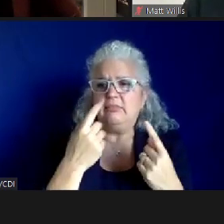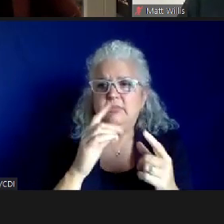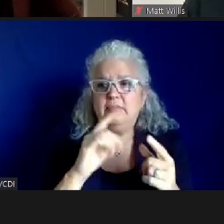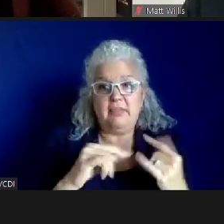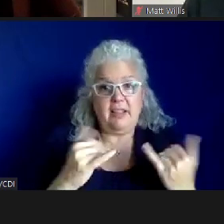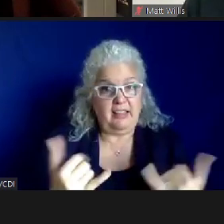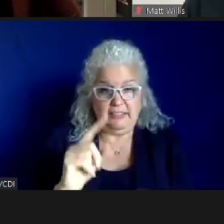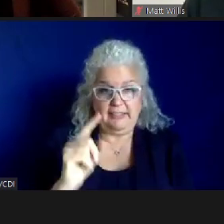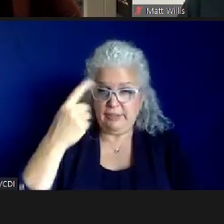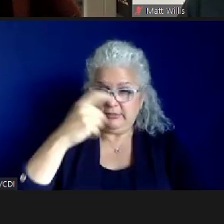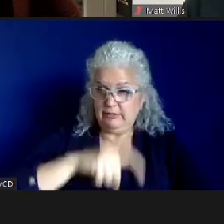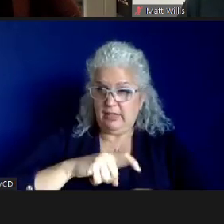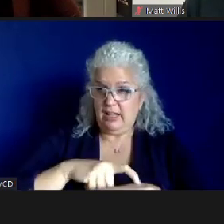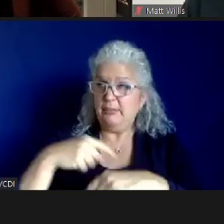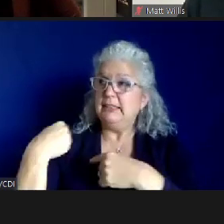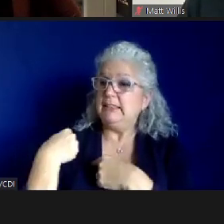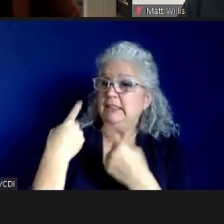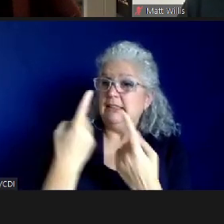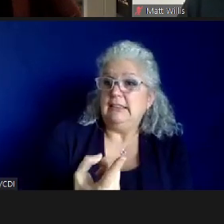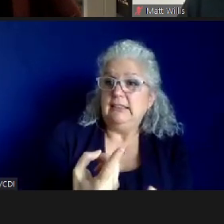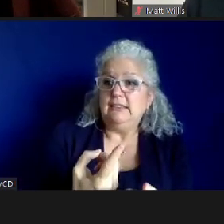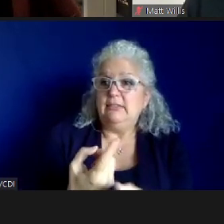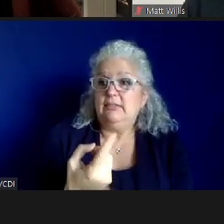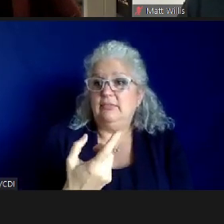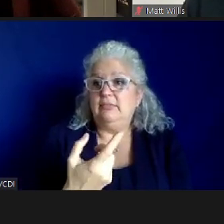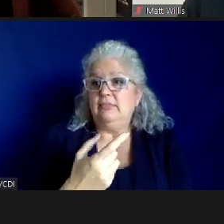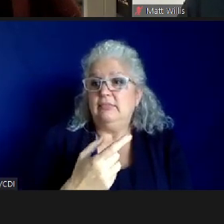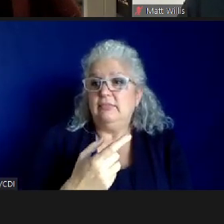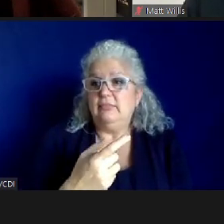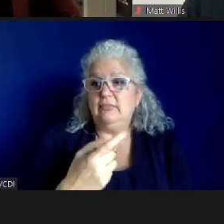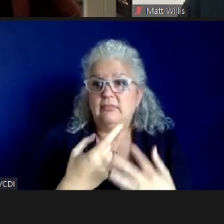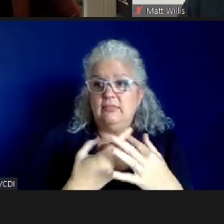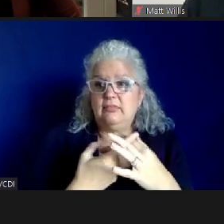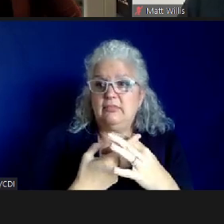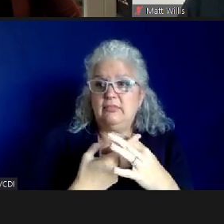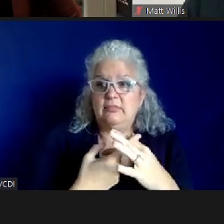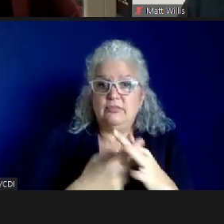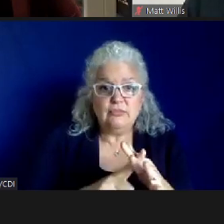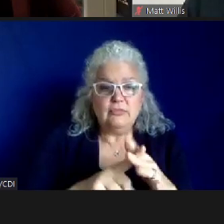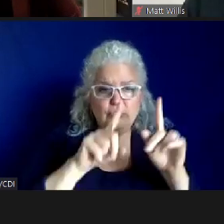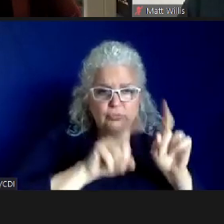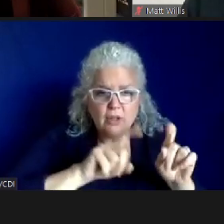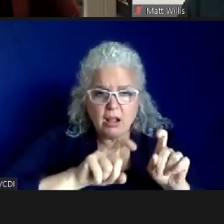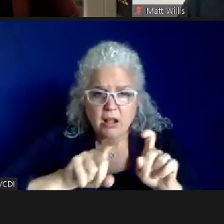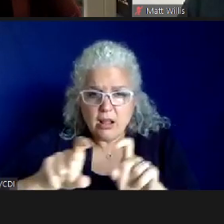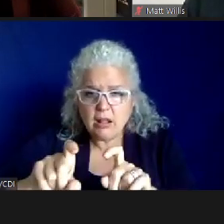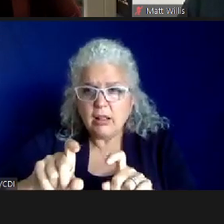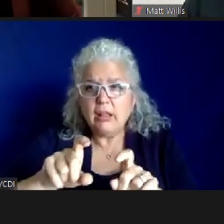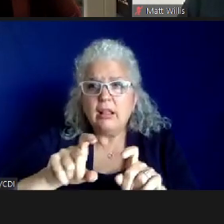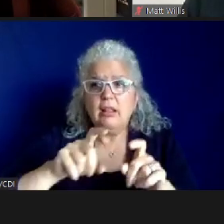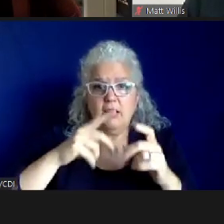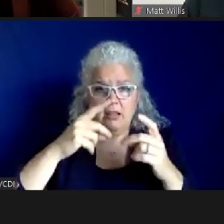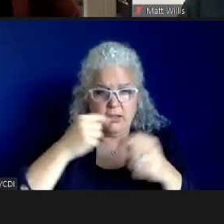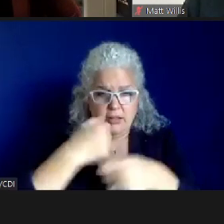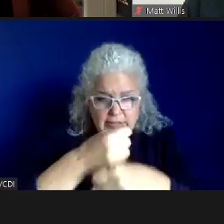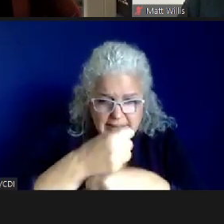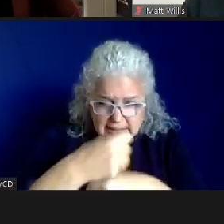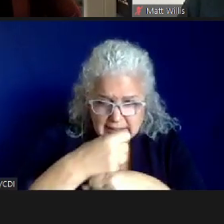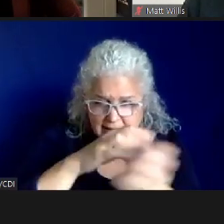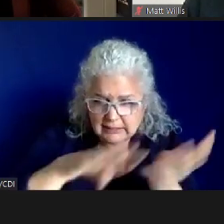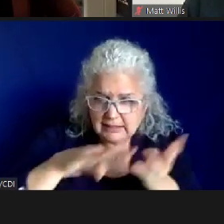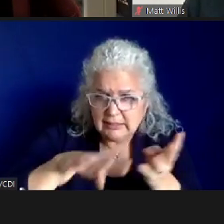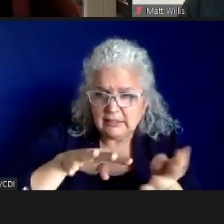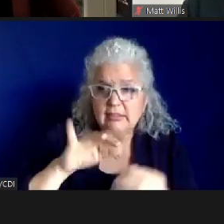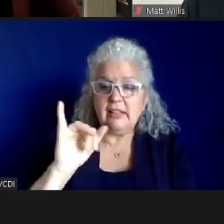since development of trials and ending and mass production, it's the first time that a vaccine has ever been that's